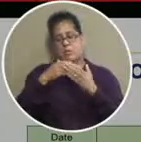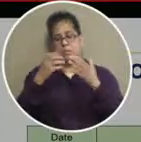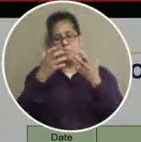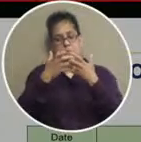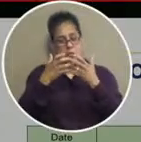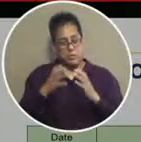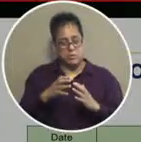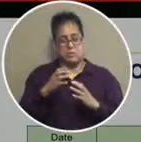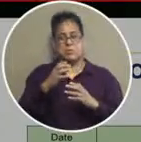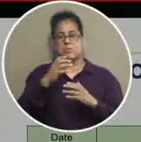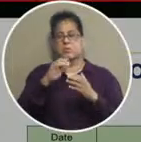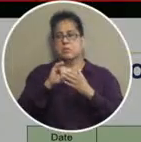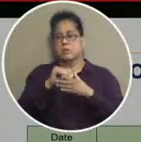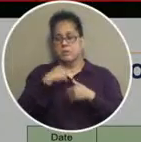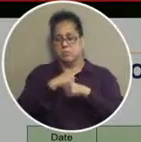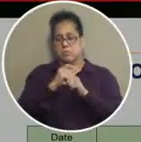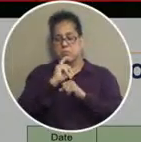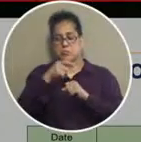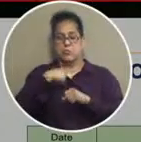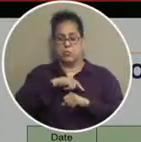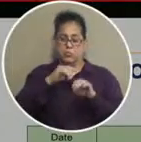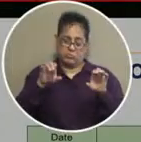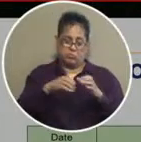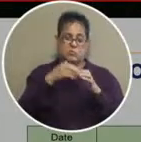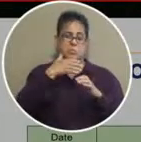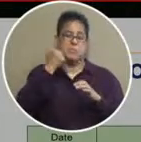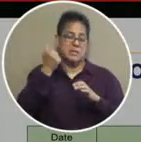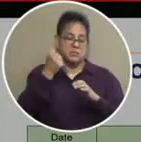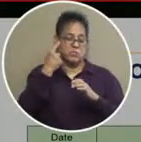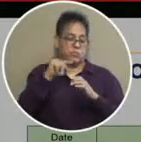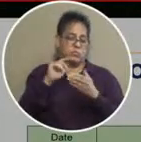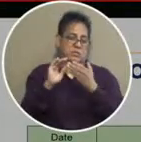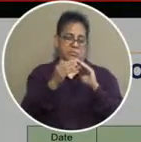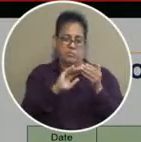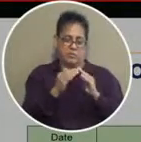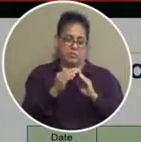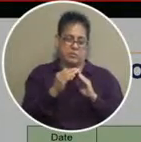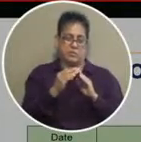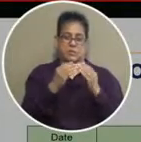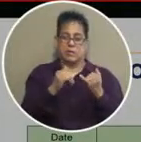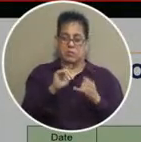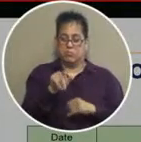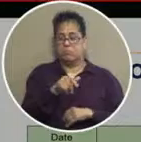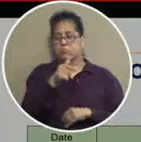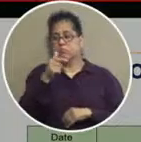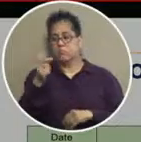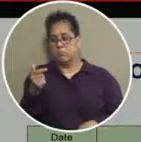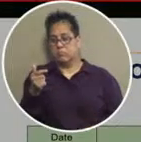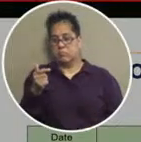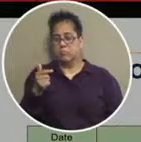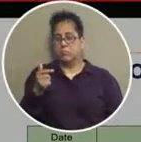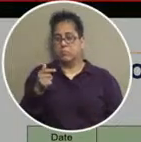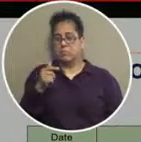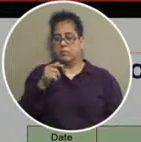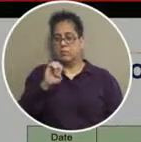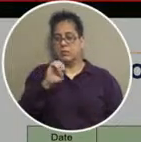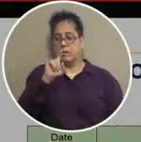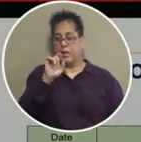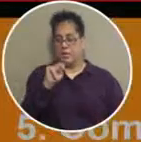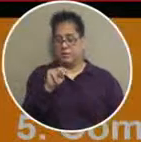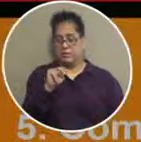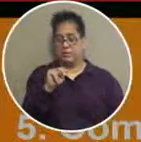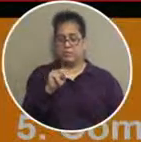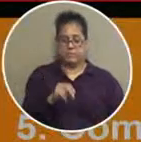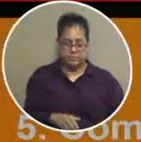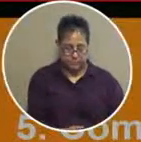that we continue to work with to ensure that we can do the best we can for our community. And with that, I'm going to hand it over to Ms. Ellen Smythe, who